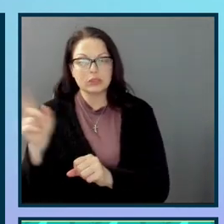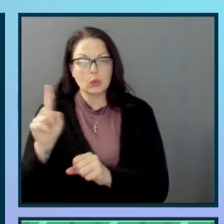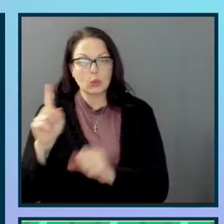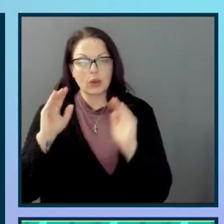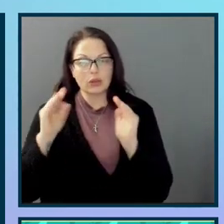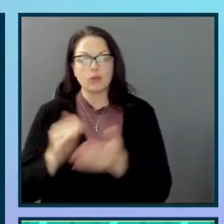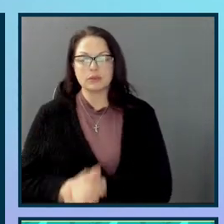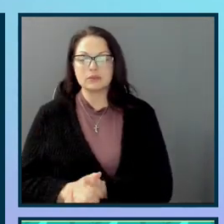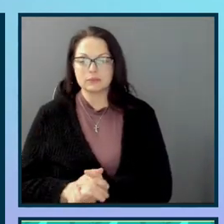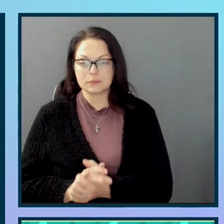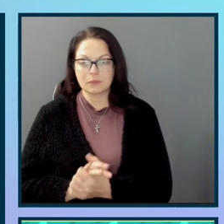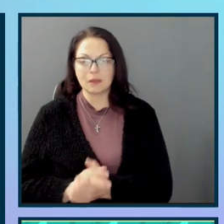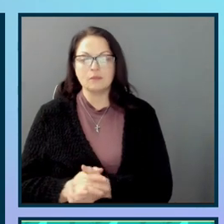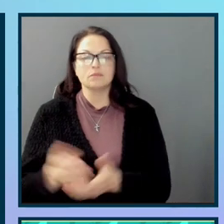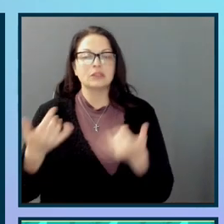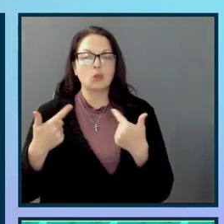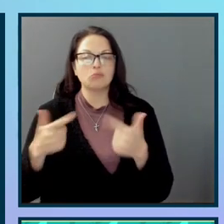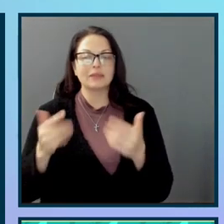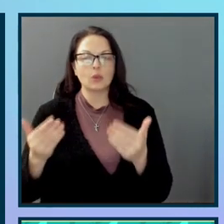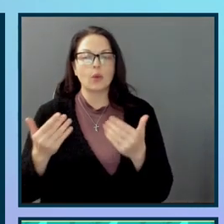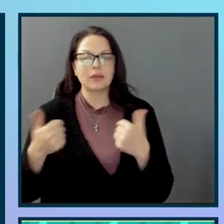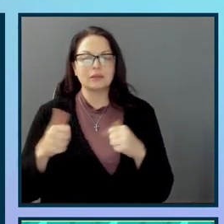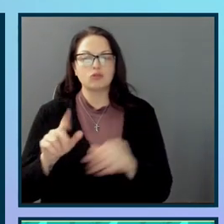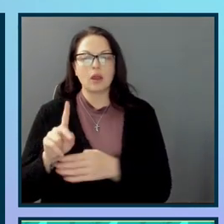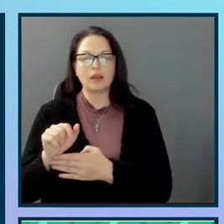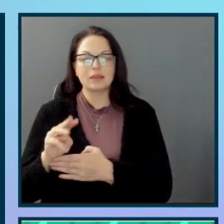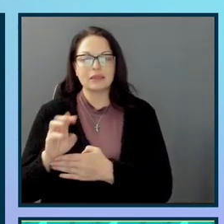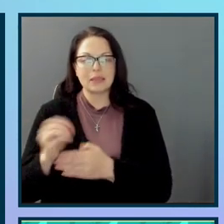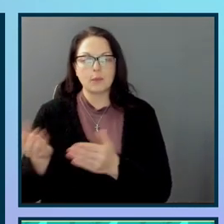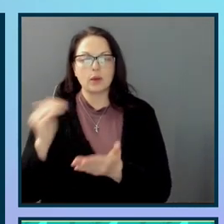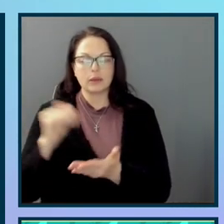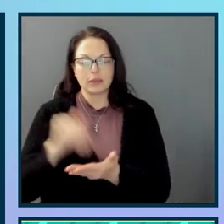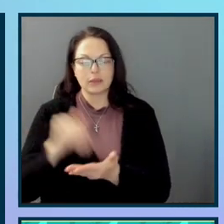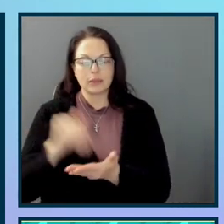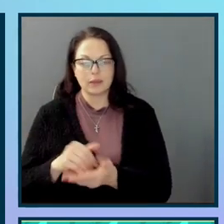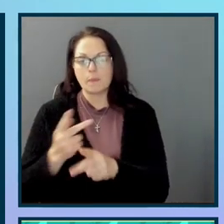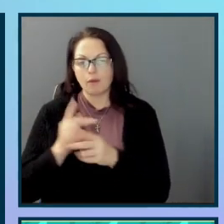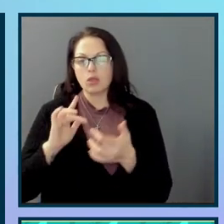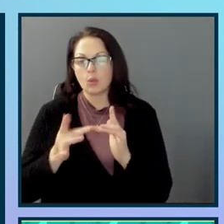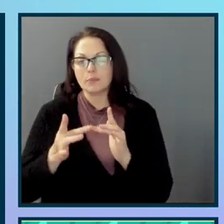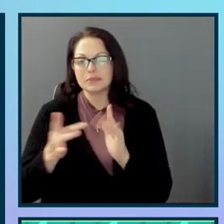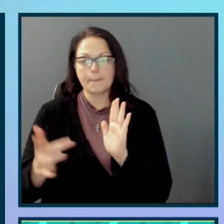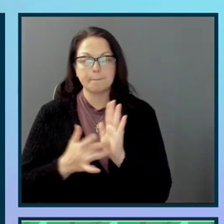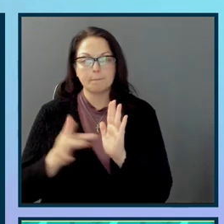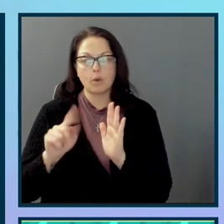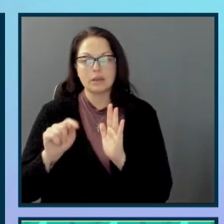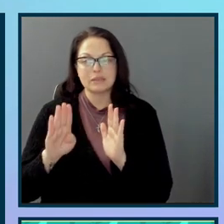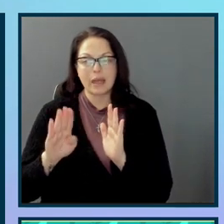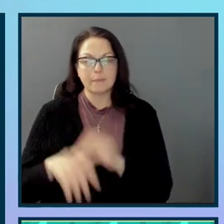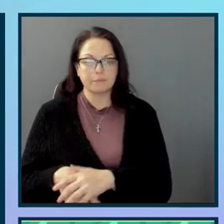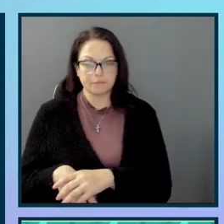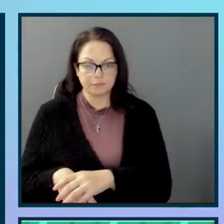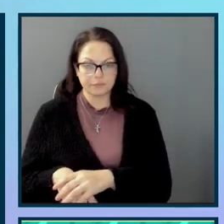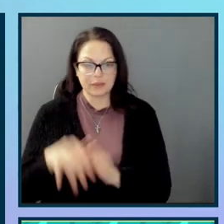that and try our demo again. Back on the website, I press tab. Okay, I'm in the YouTube